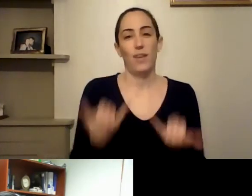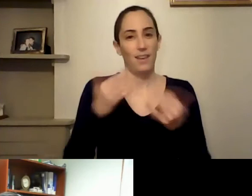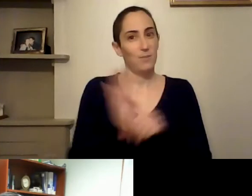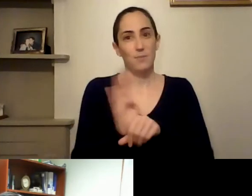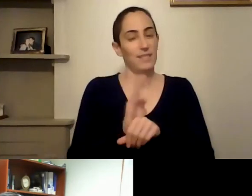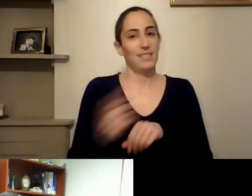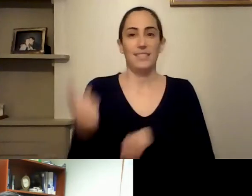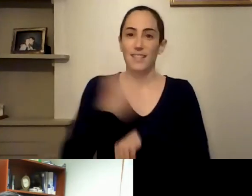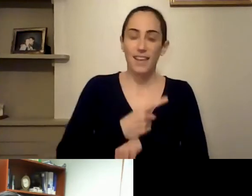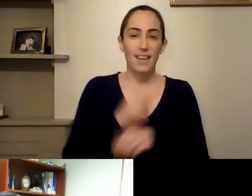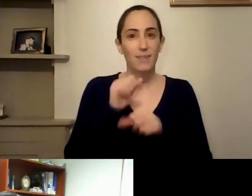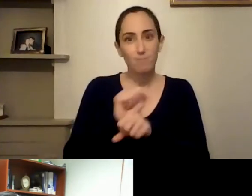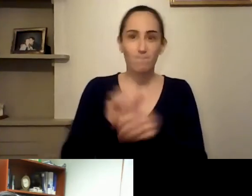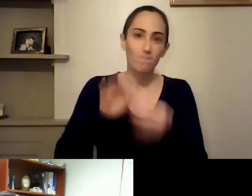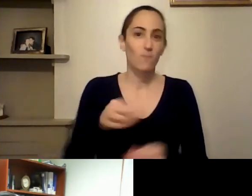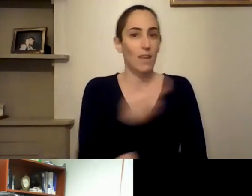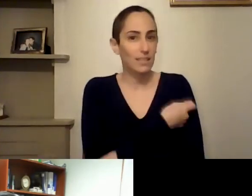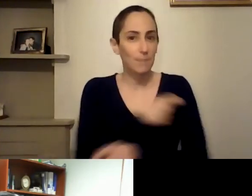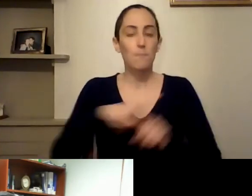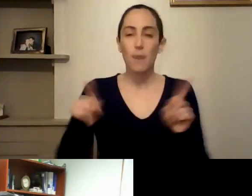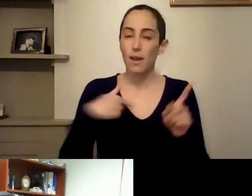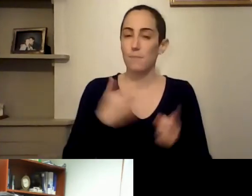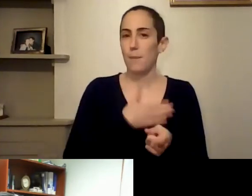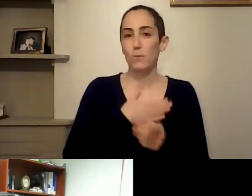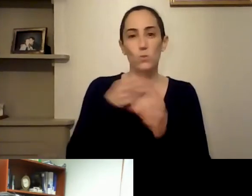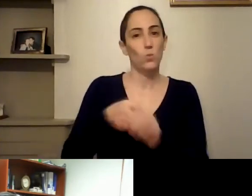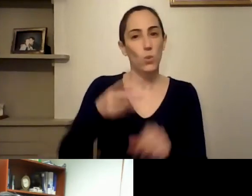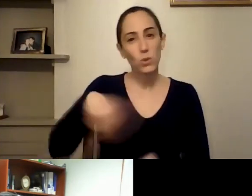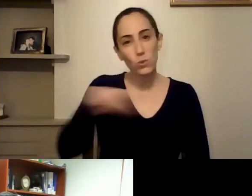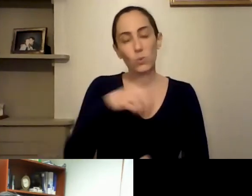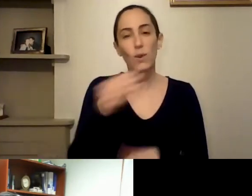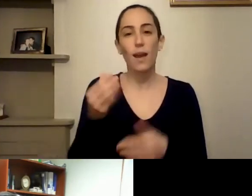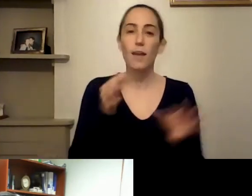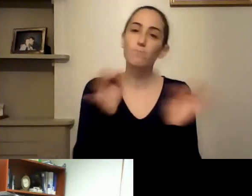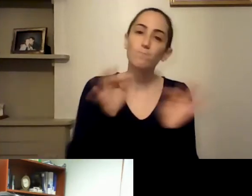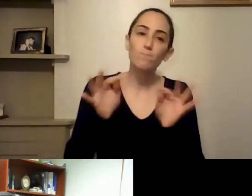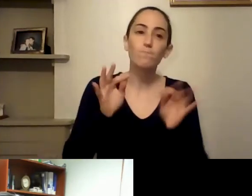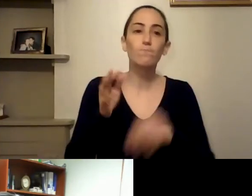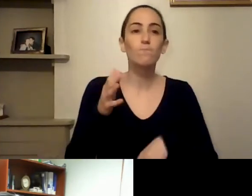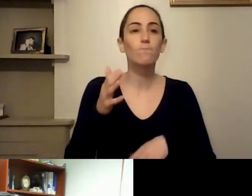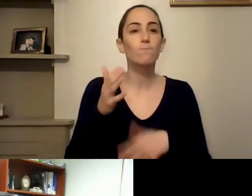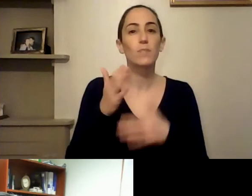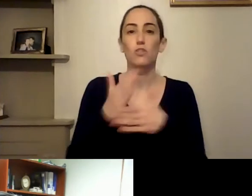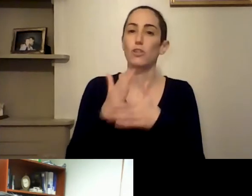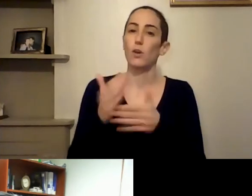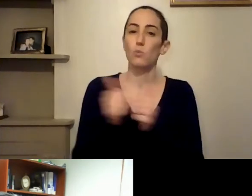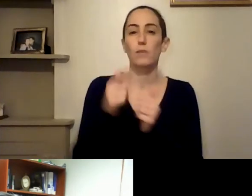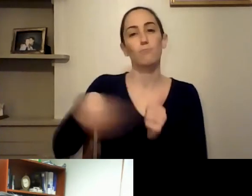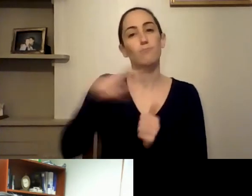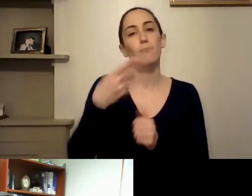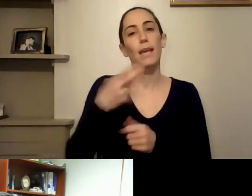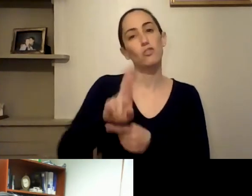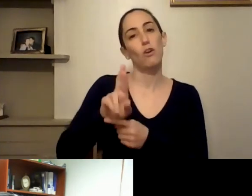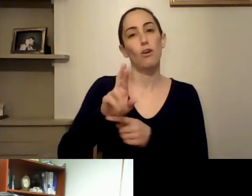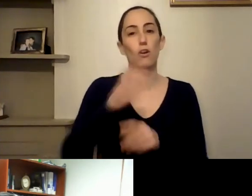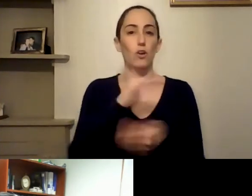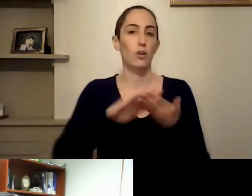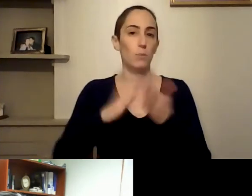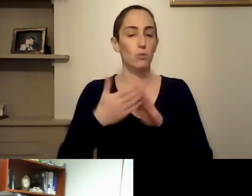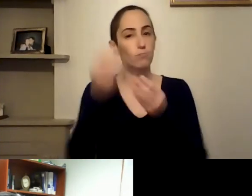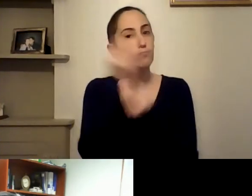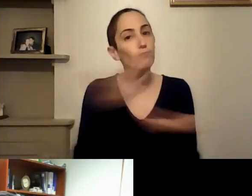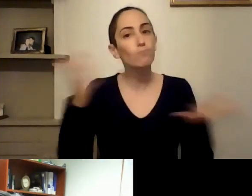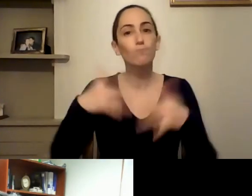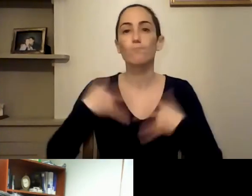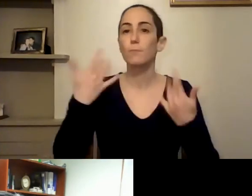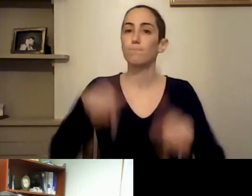but I'm happy to join you and just share with our U of R HR community what's happening here at the University of Rochester to help